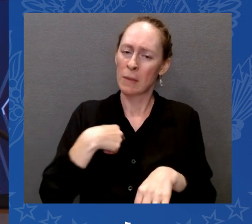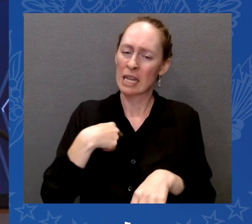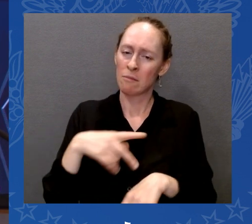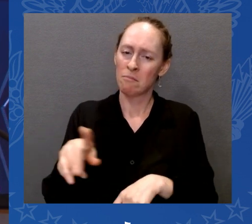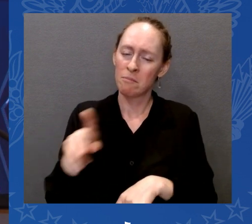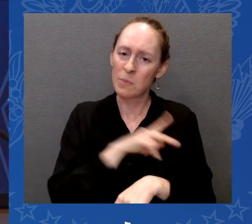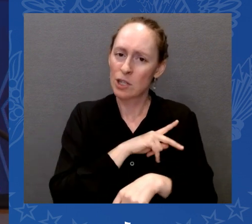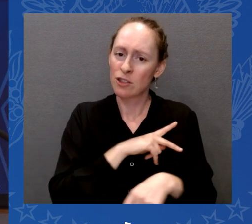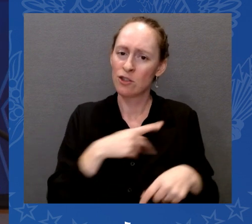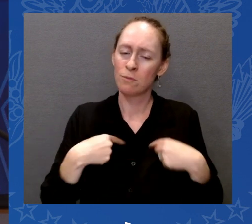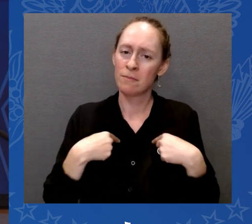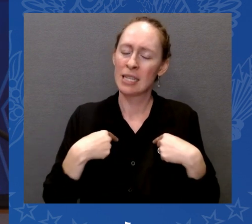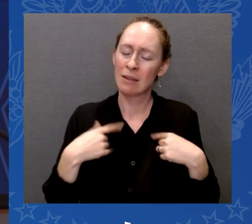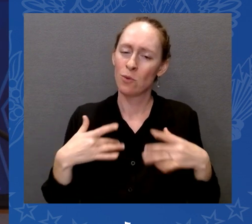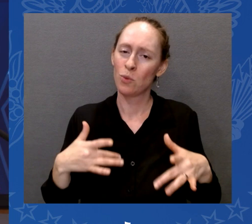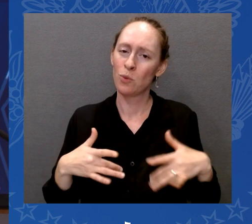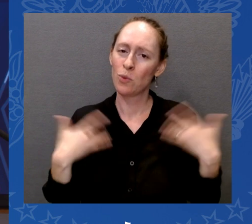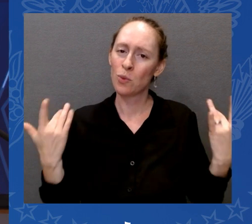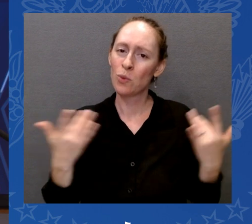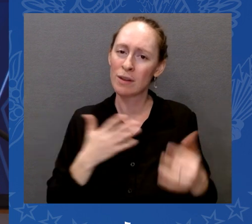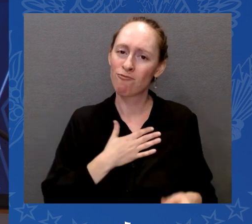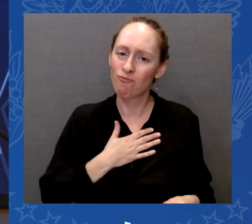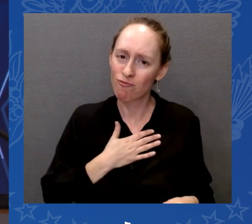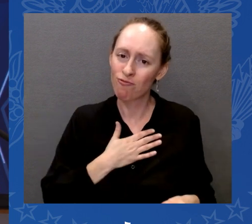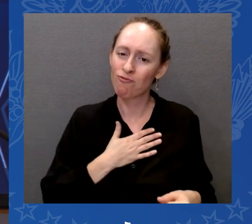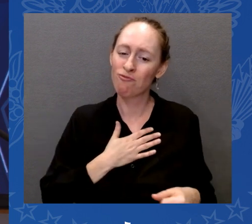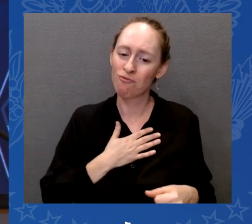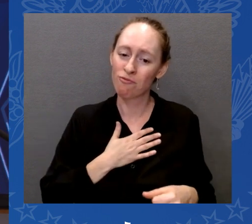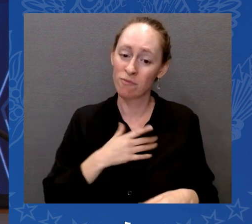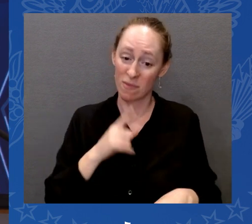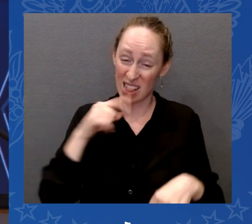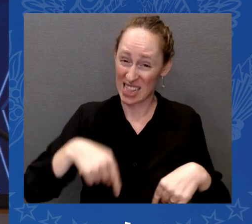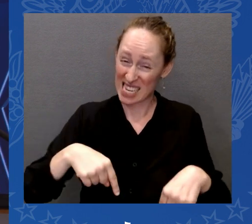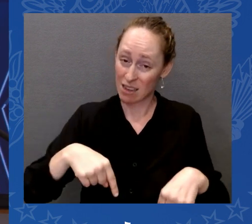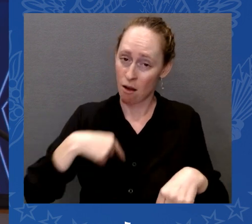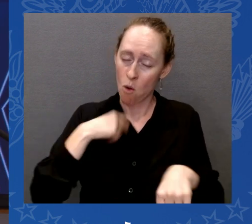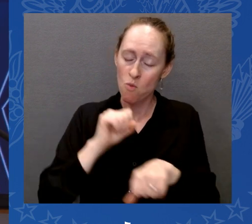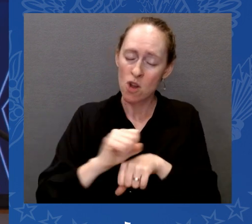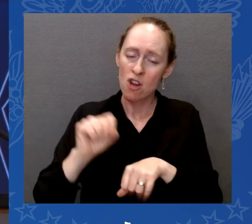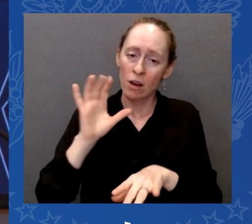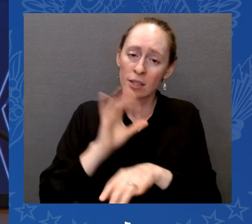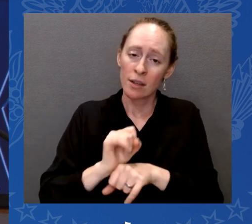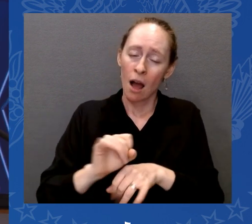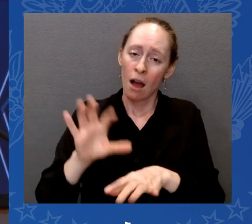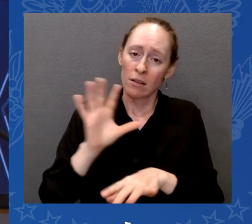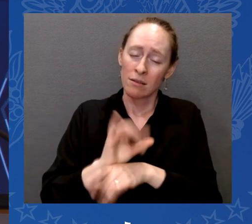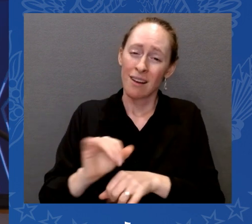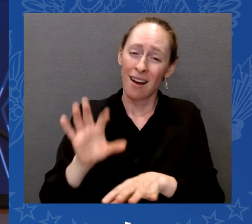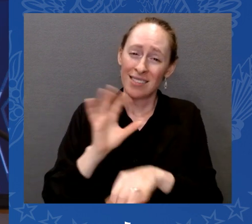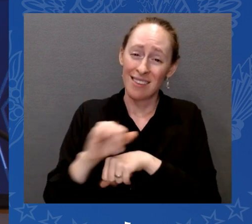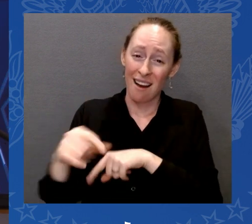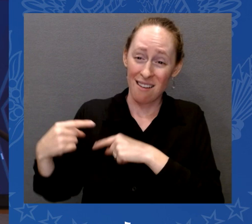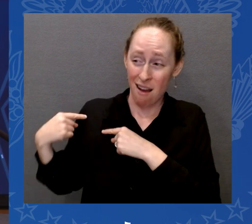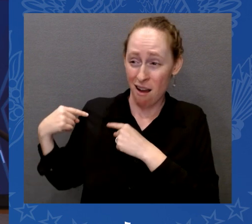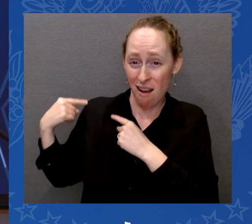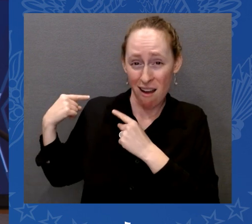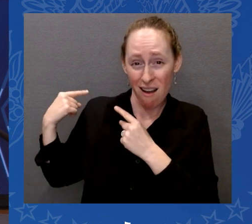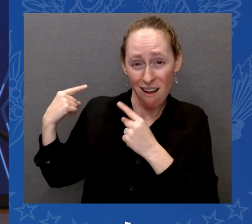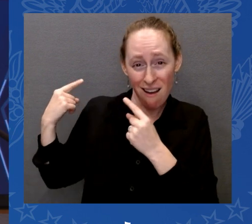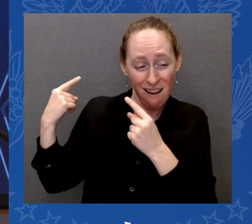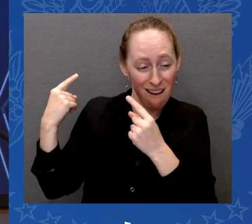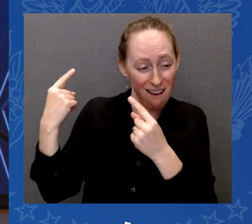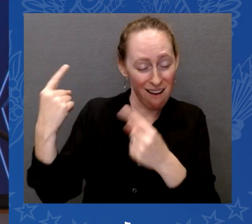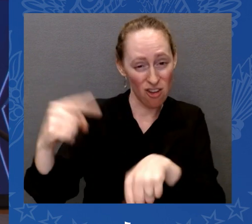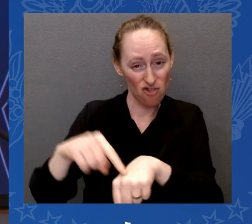why I worked so long, so hard, so persistently for the last 3 years to author and pass the